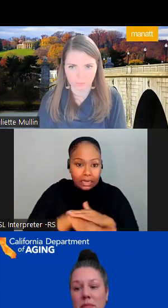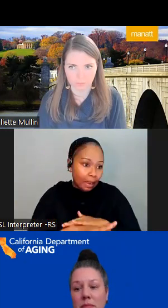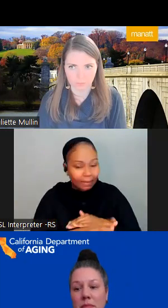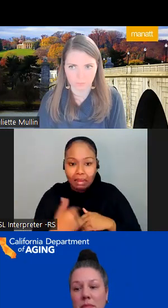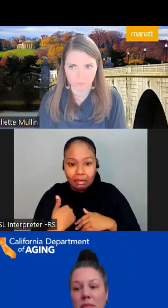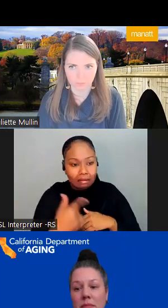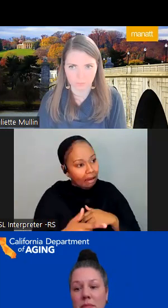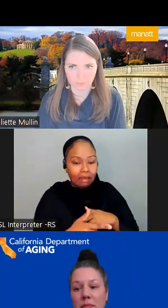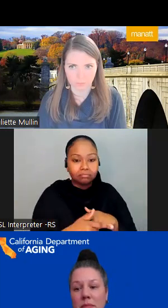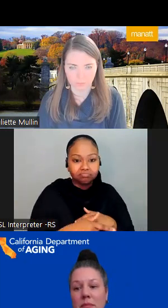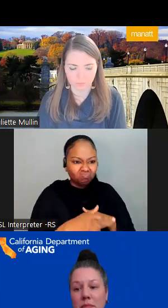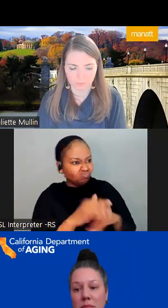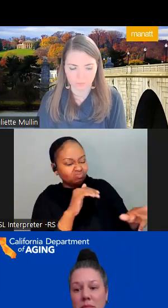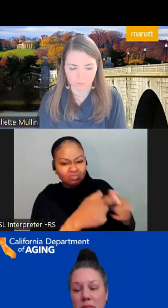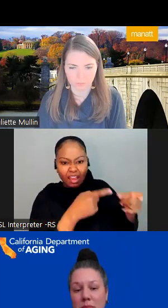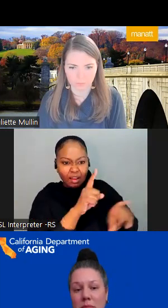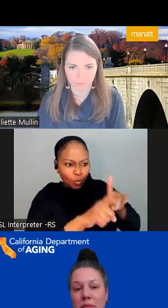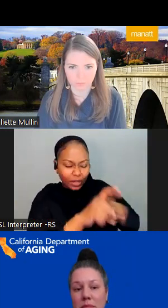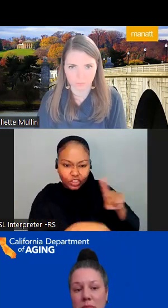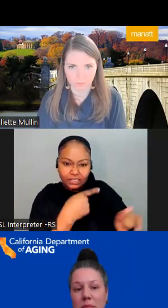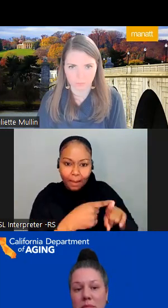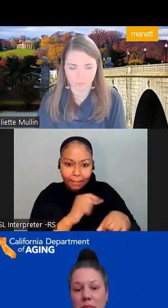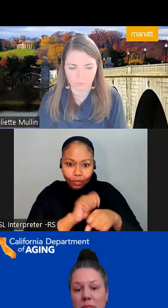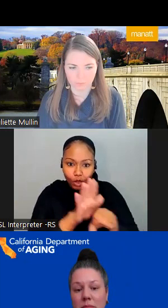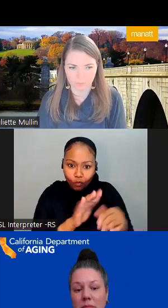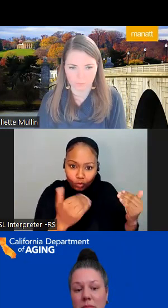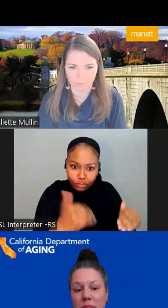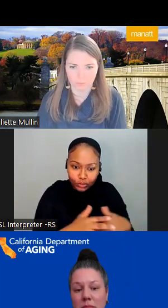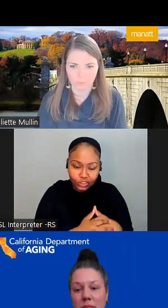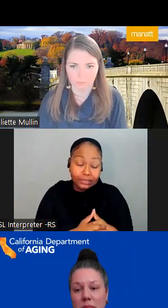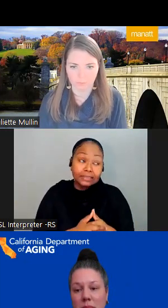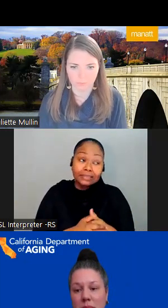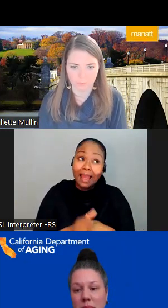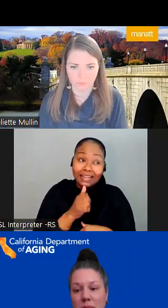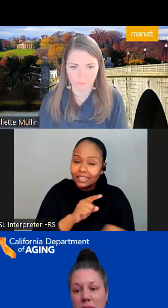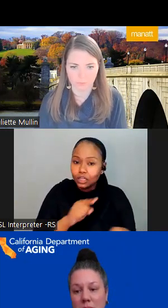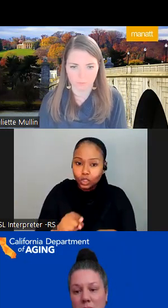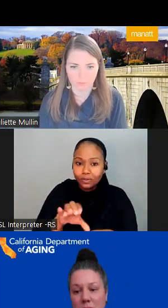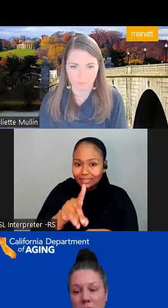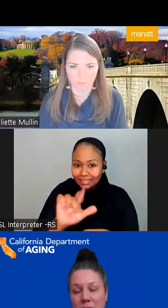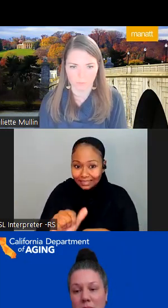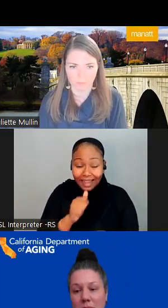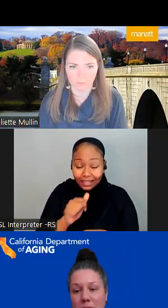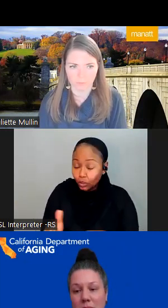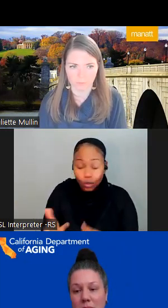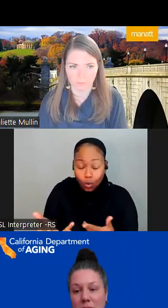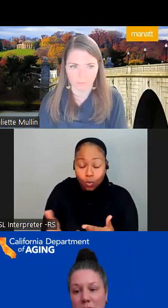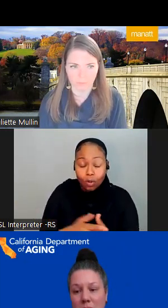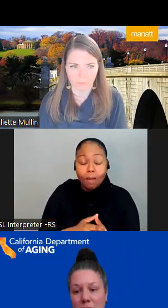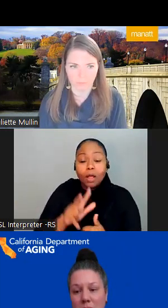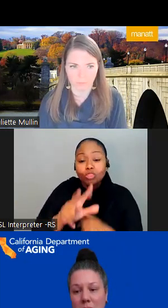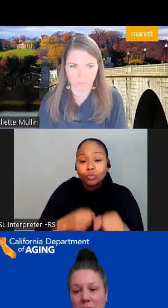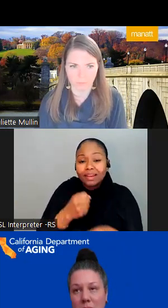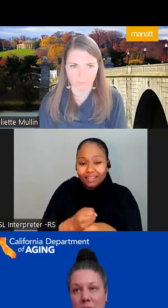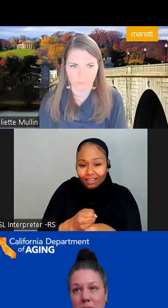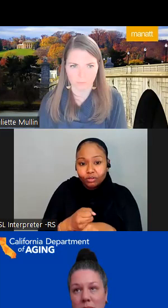again, especially about COVID restrictions. I did not go to the CDSS for fear of more retaliation. 3 years into the